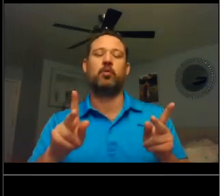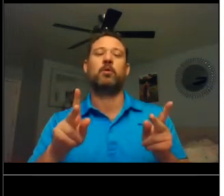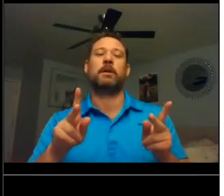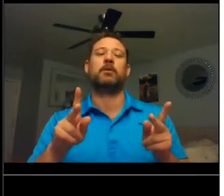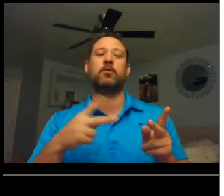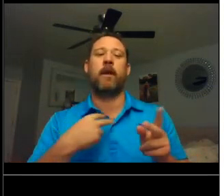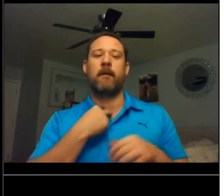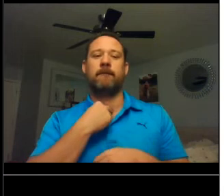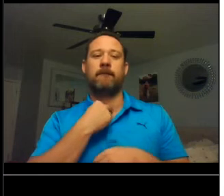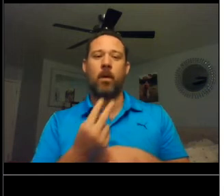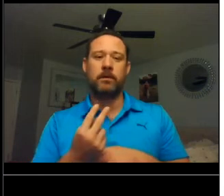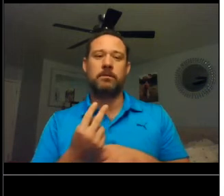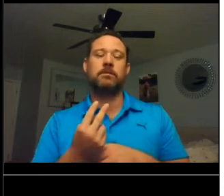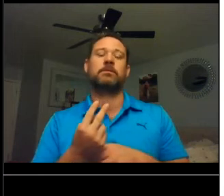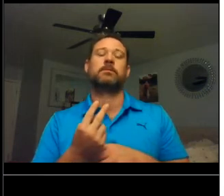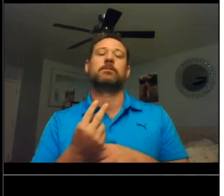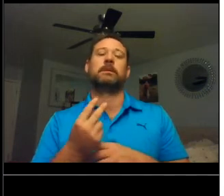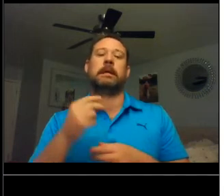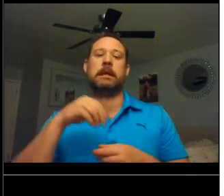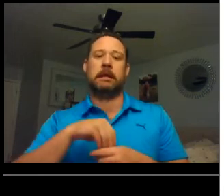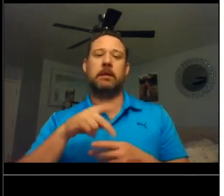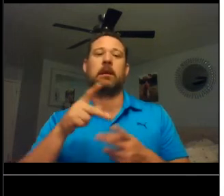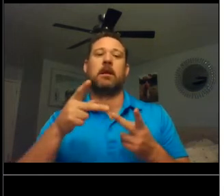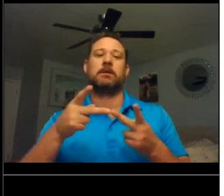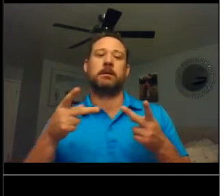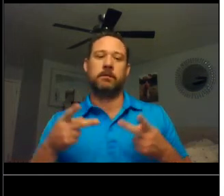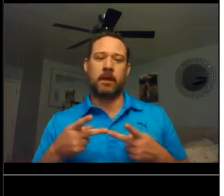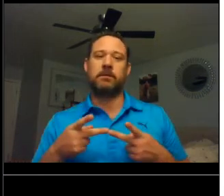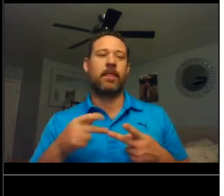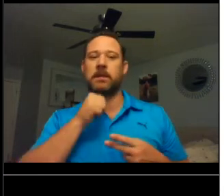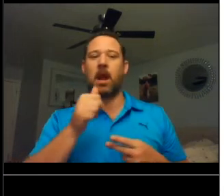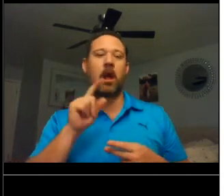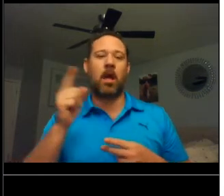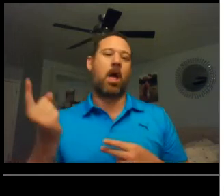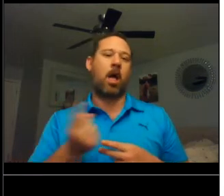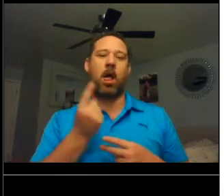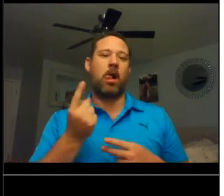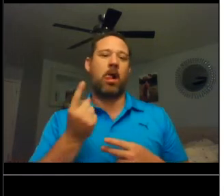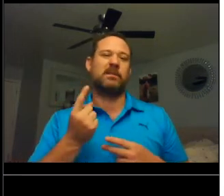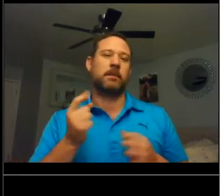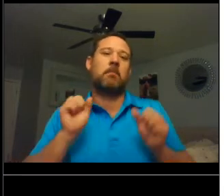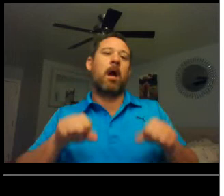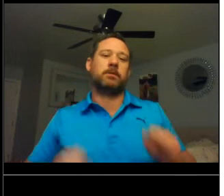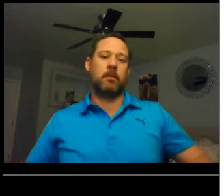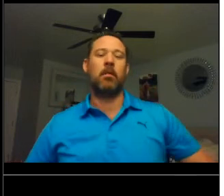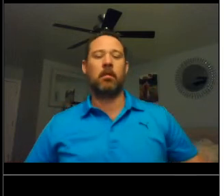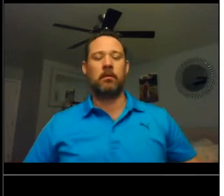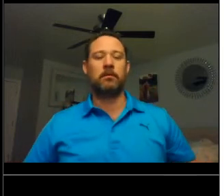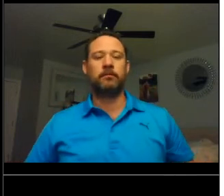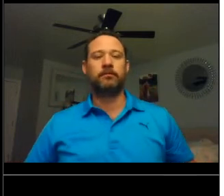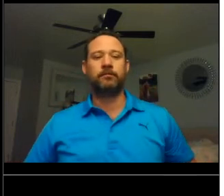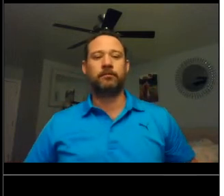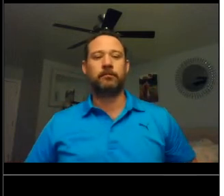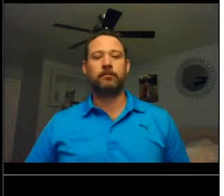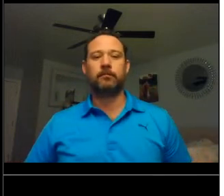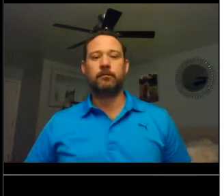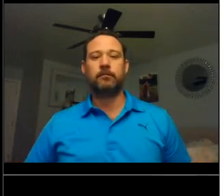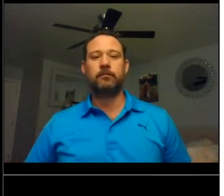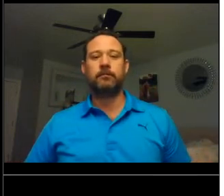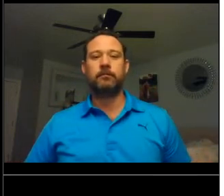voice in a space that has not always been quite as possible. So we really want to make